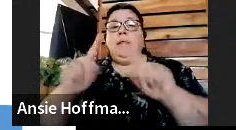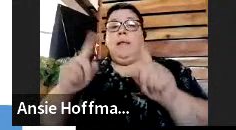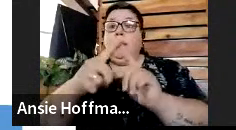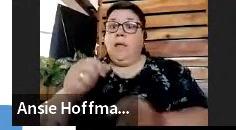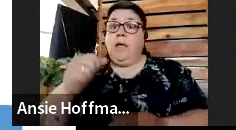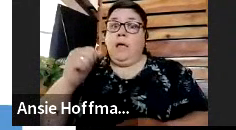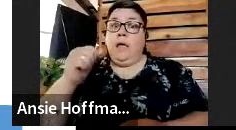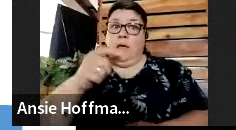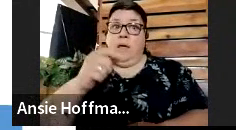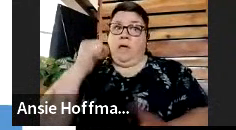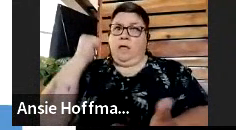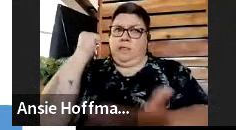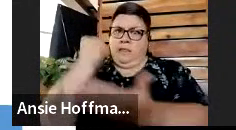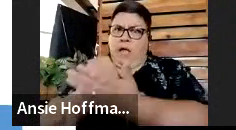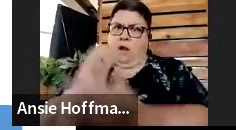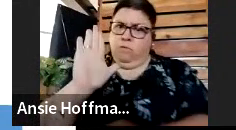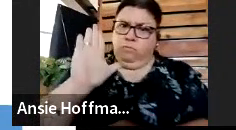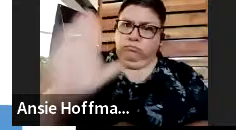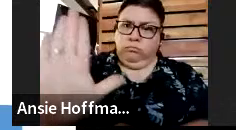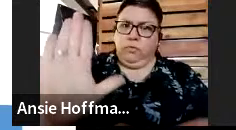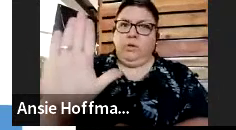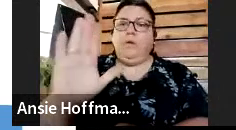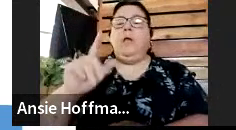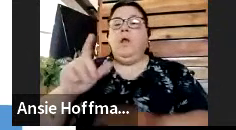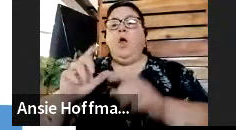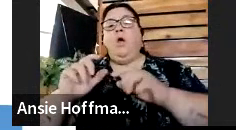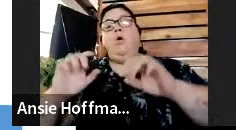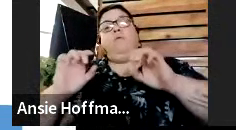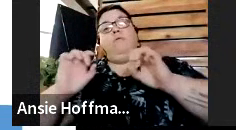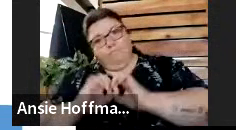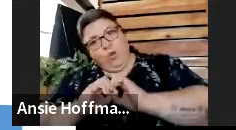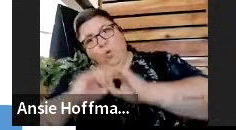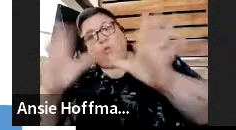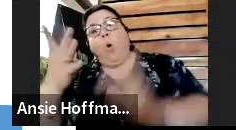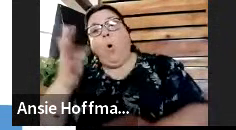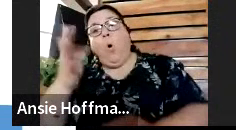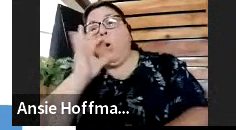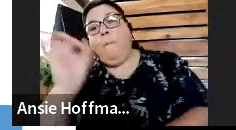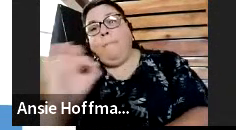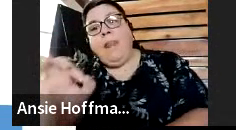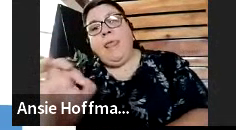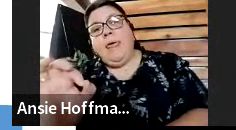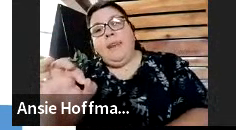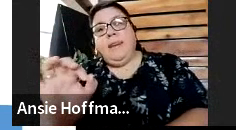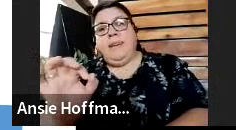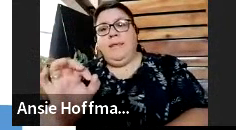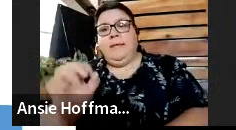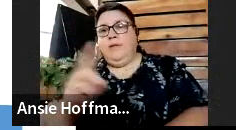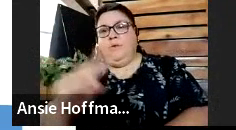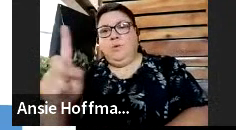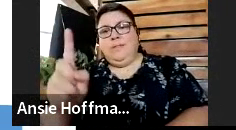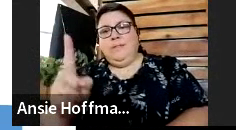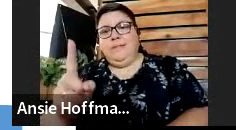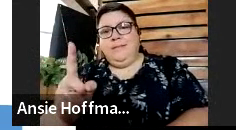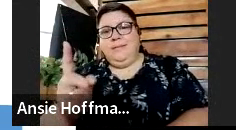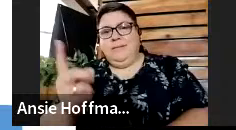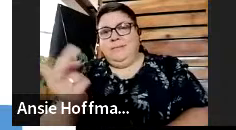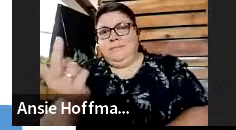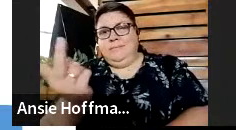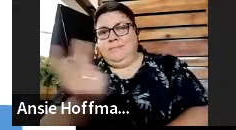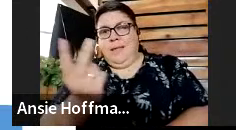released or entered or an opinion given verbally is not deemed to be a tariff